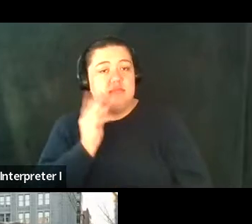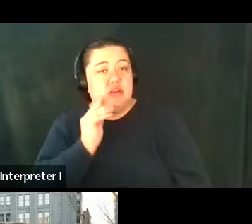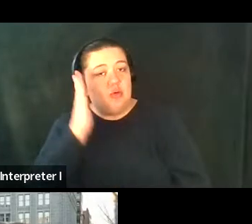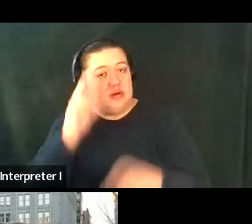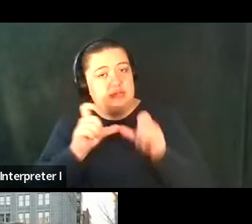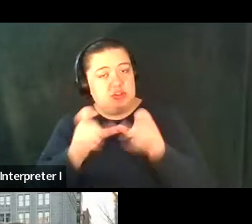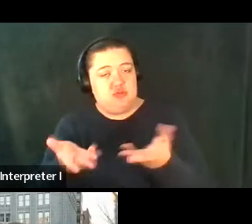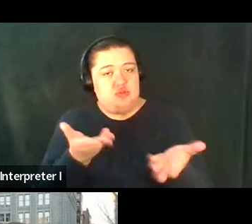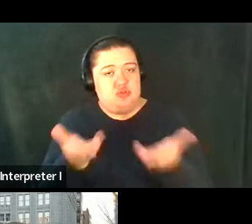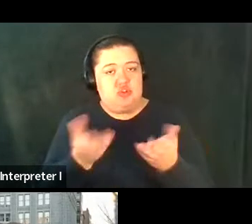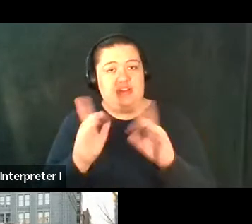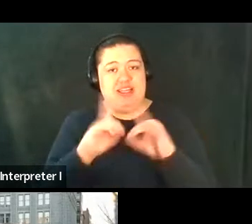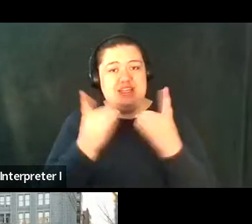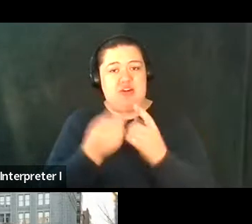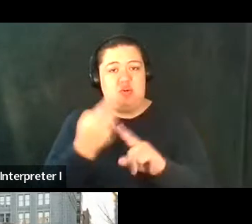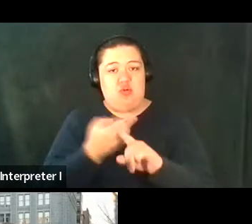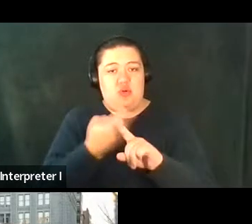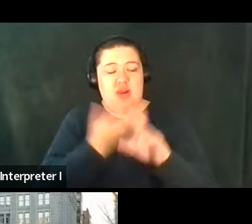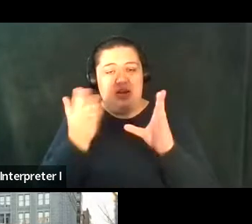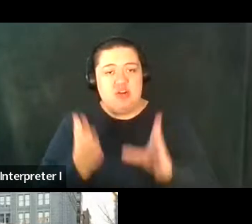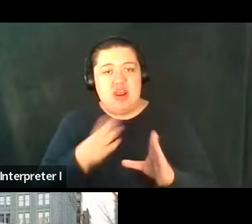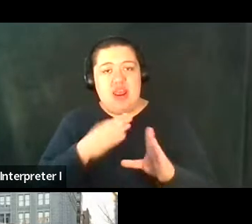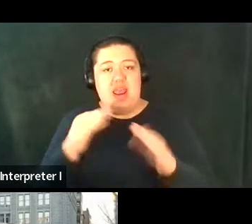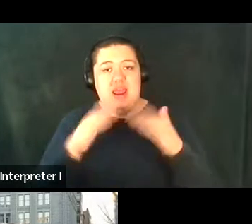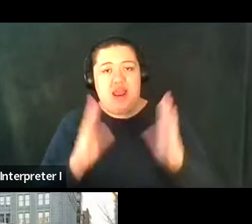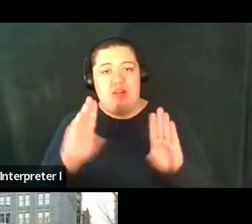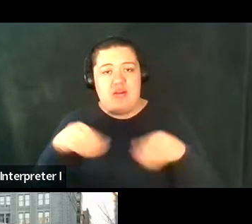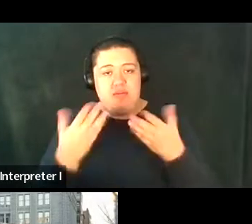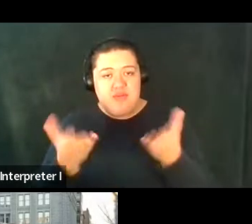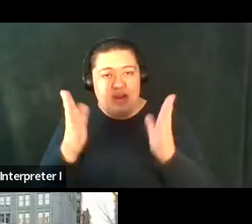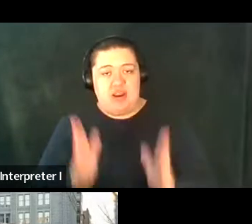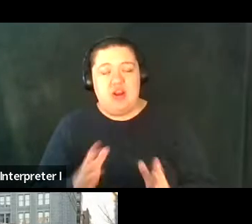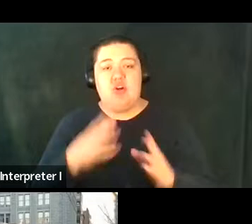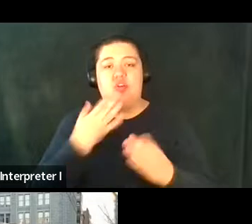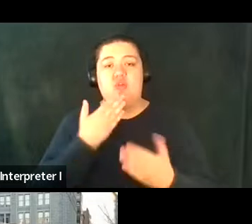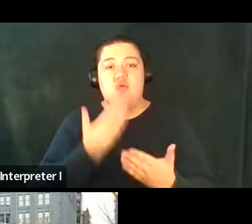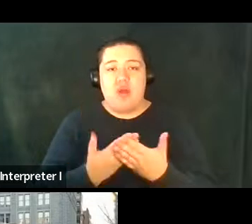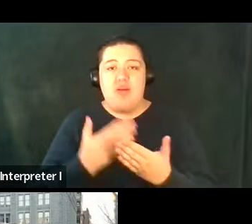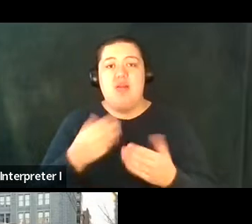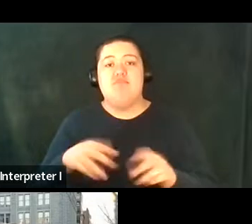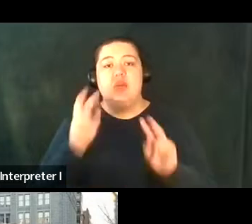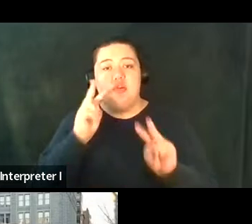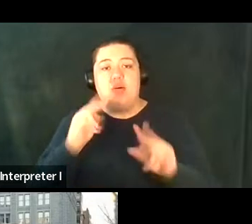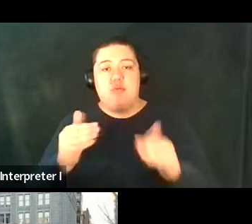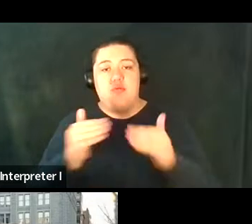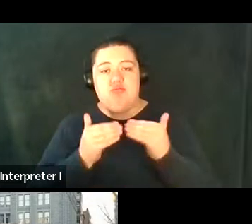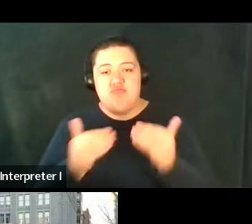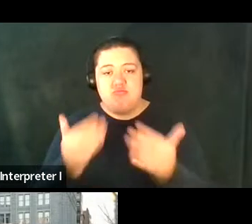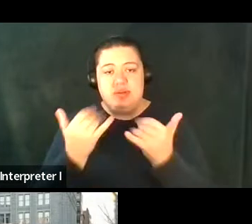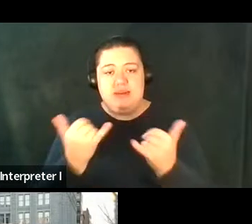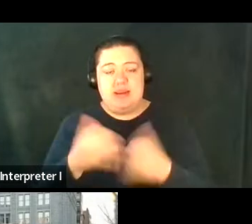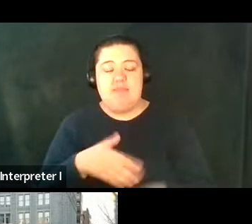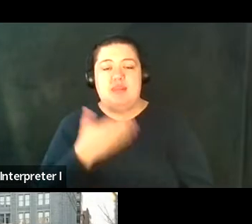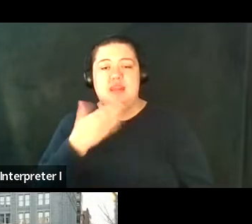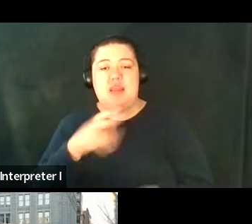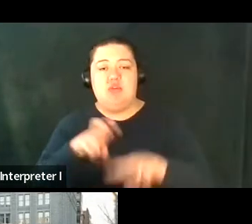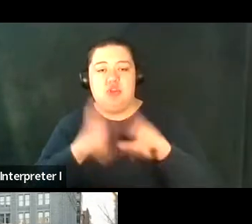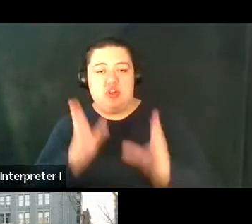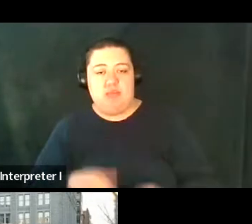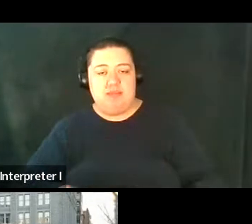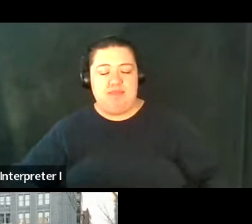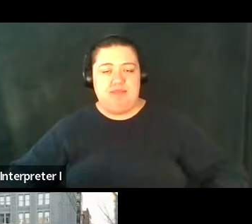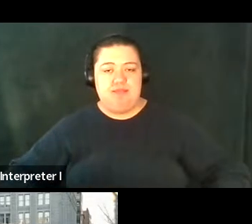the district's renters and housing providers well, and I look forward to moving this resolution today. Thank you, Chairman.